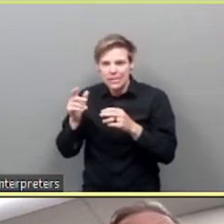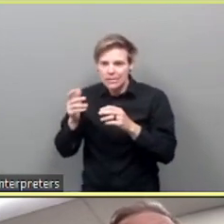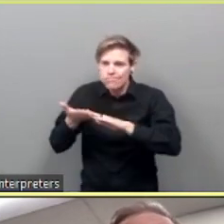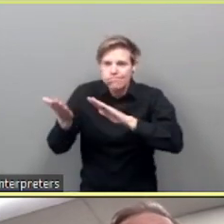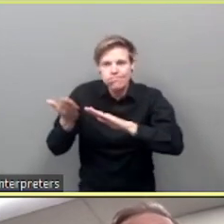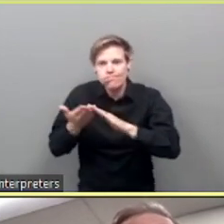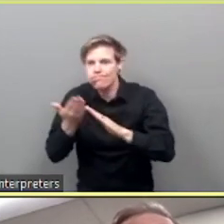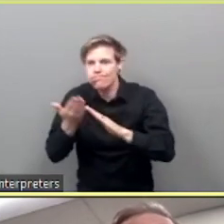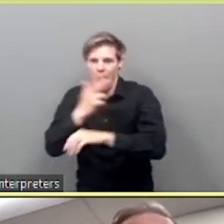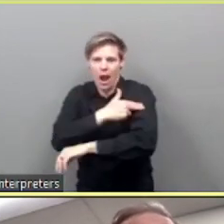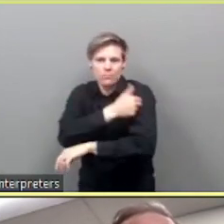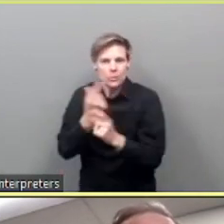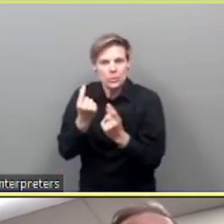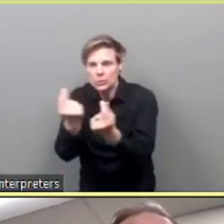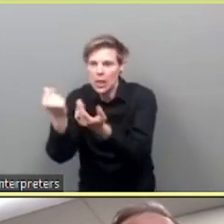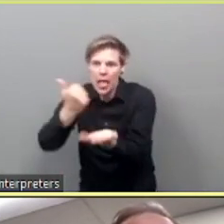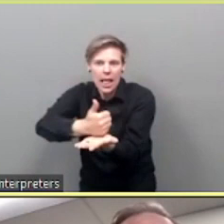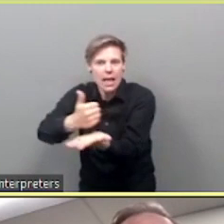meeting with